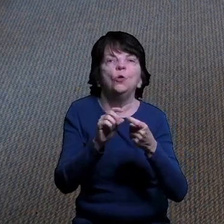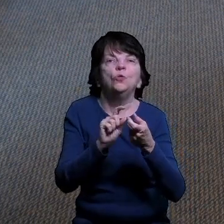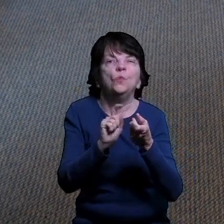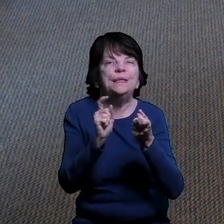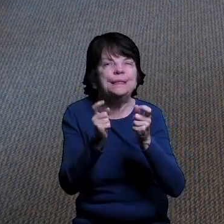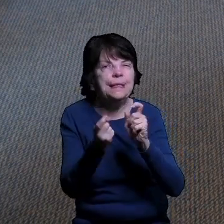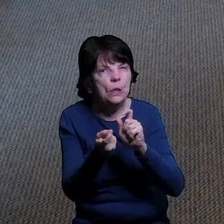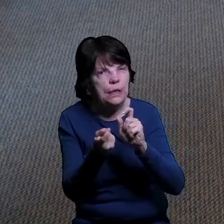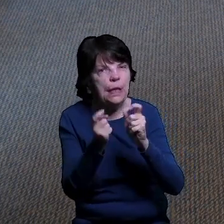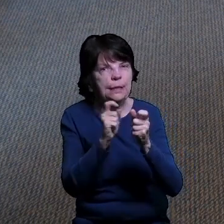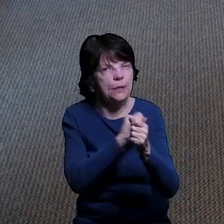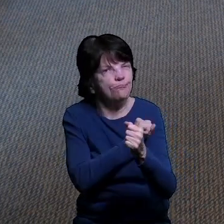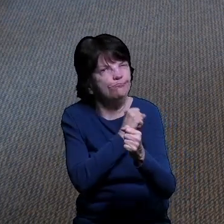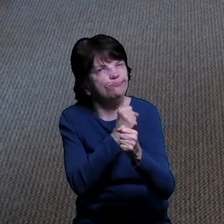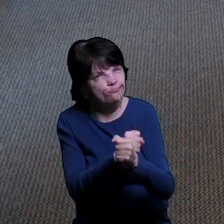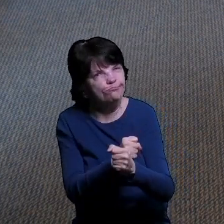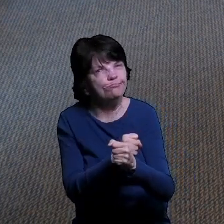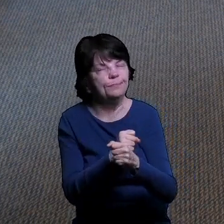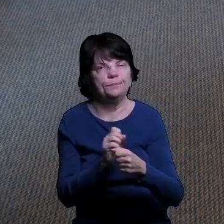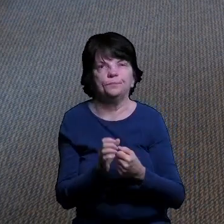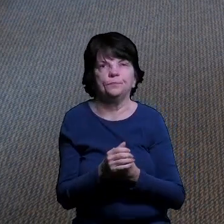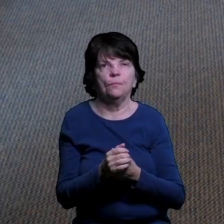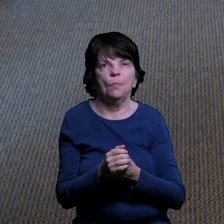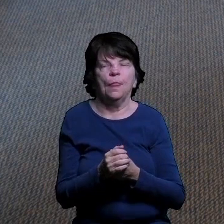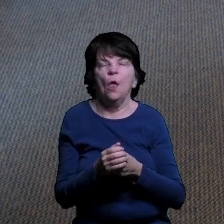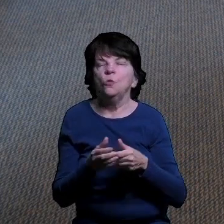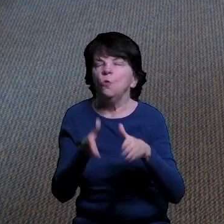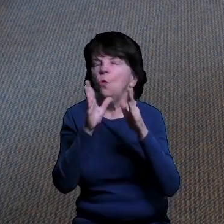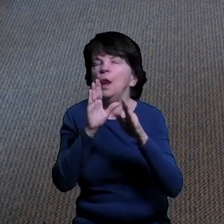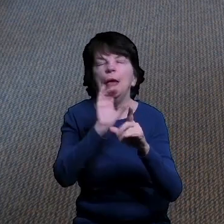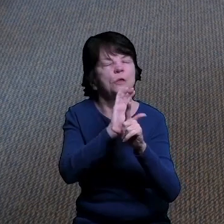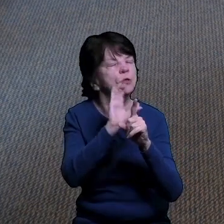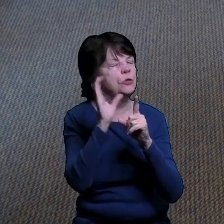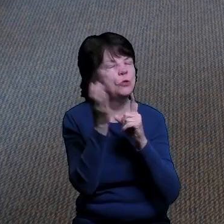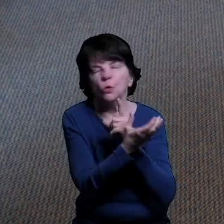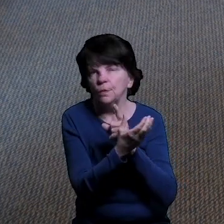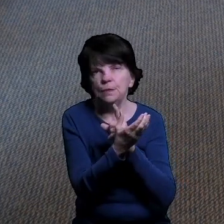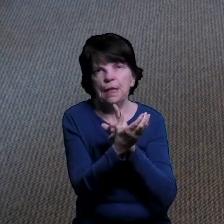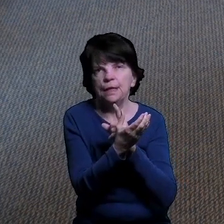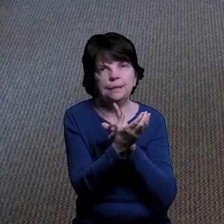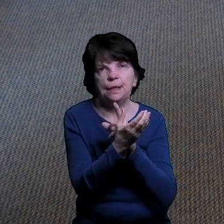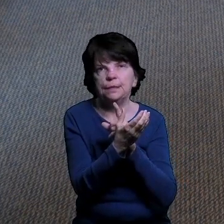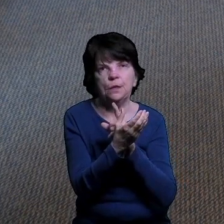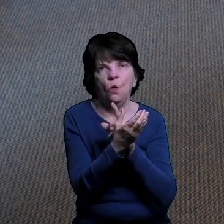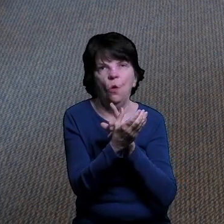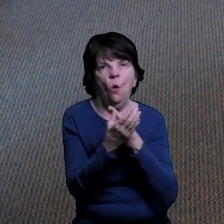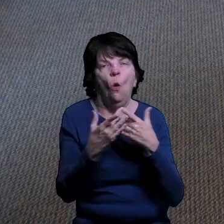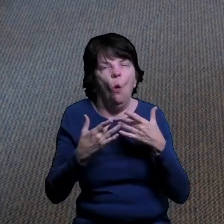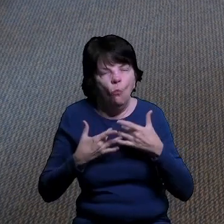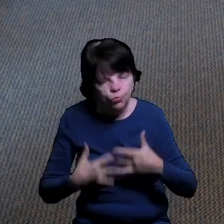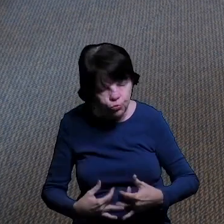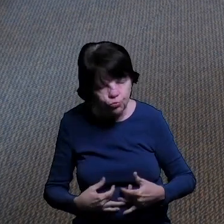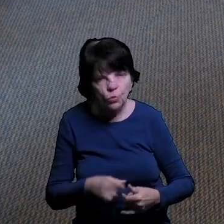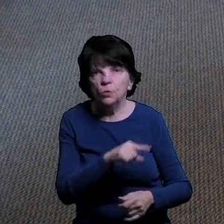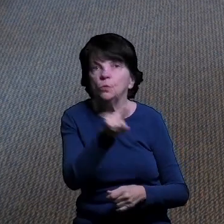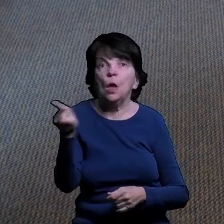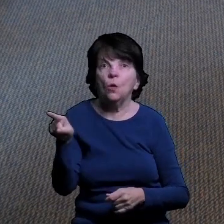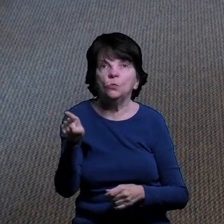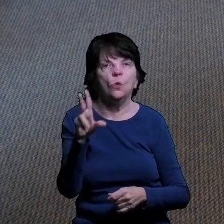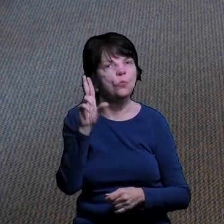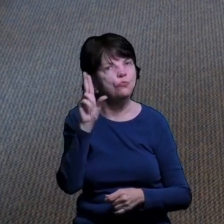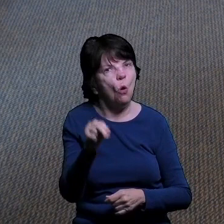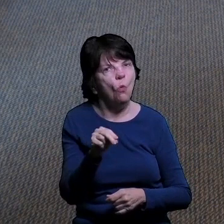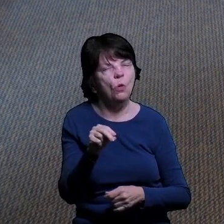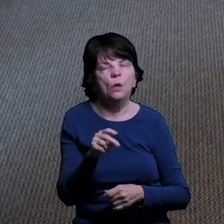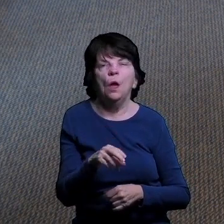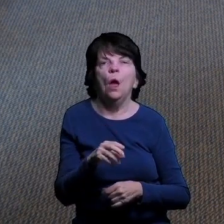resilient. Don't let the circumstances of what we're dealing with today pull you down, but rise